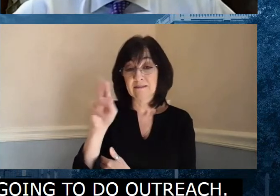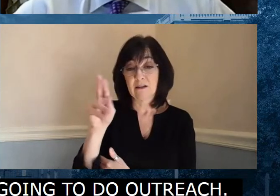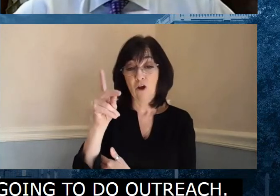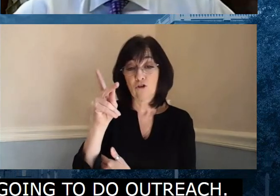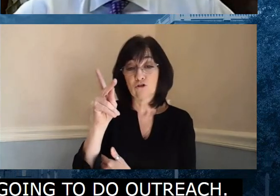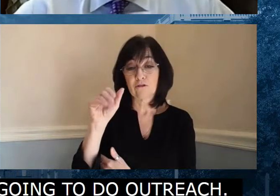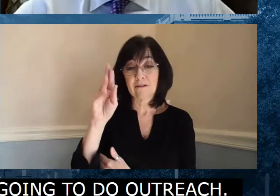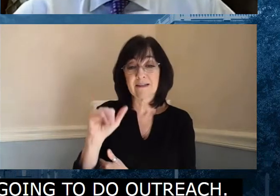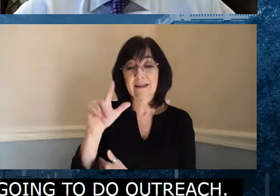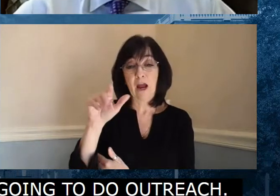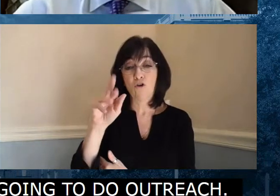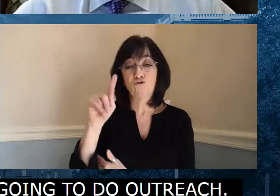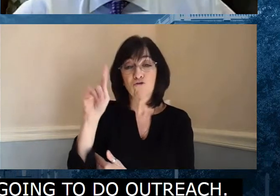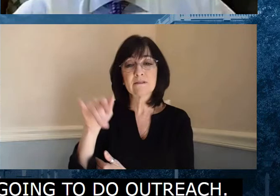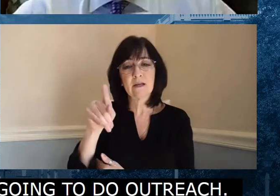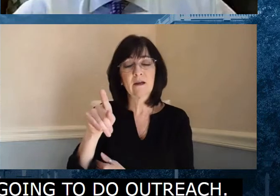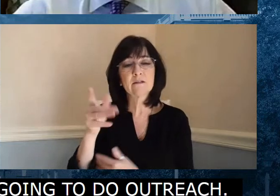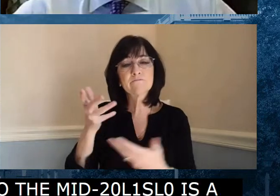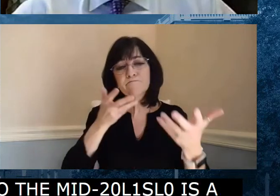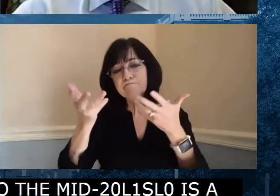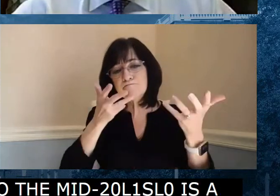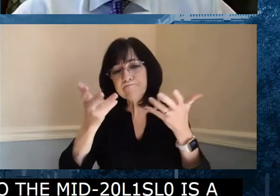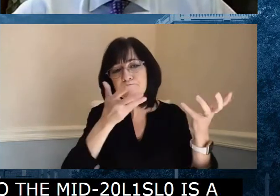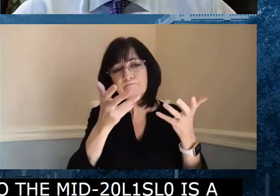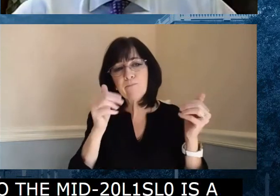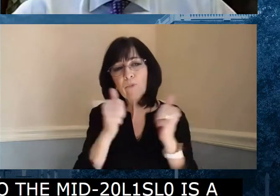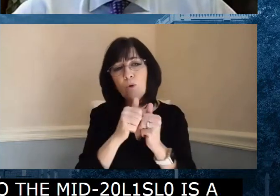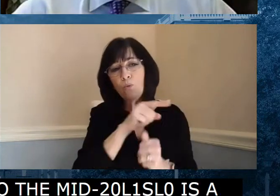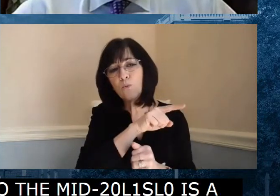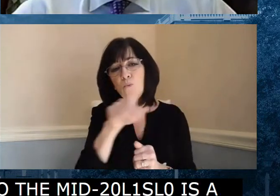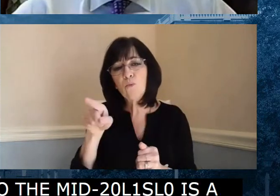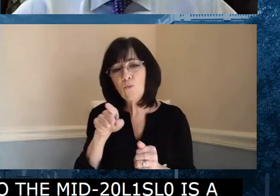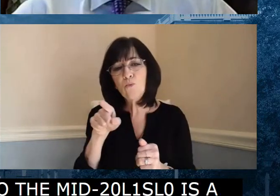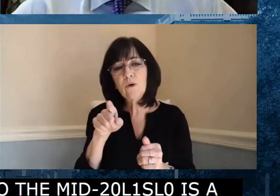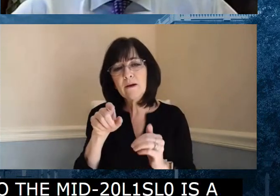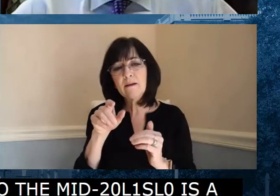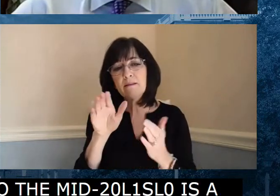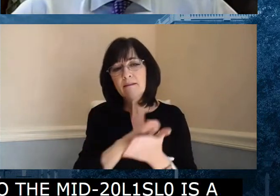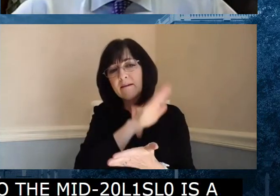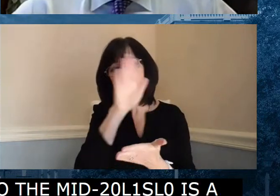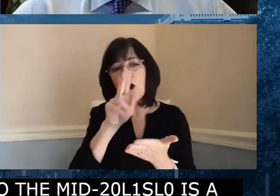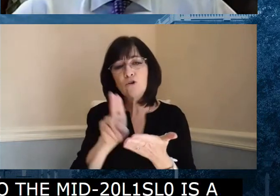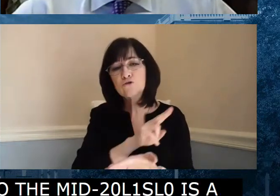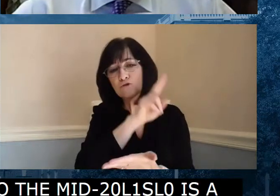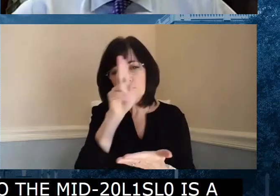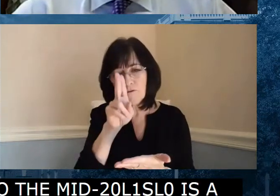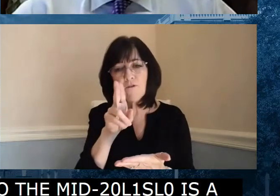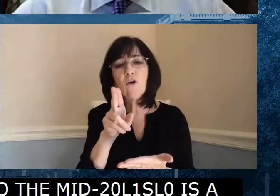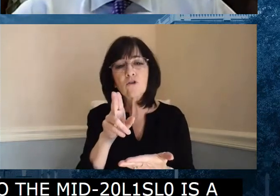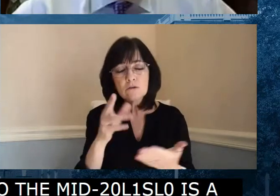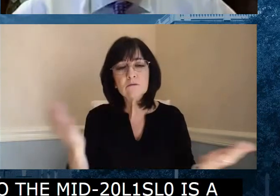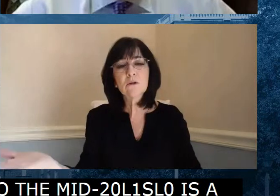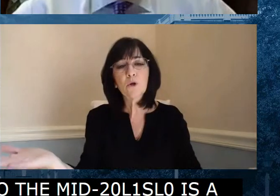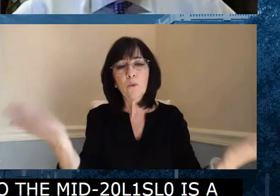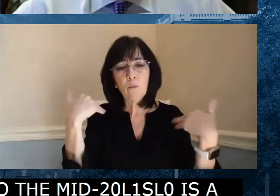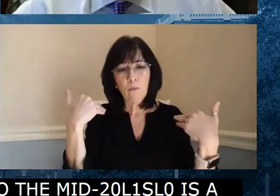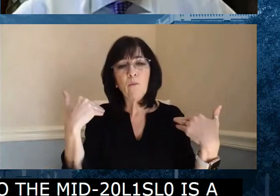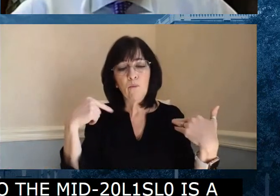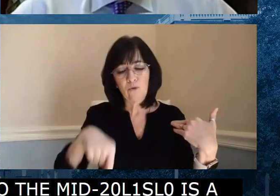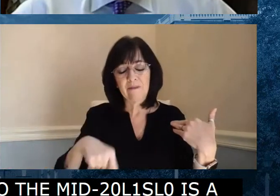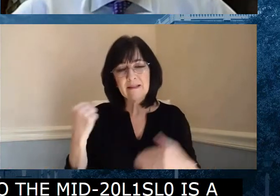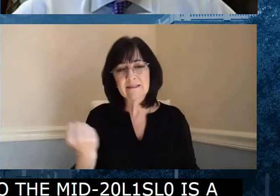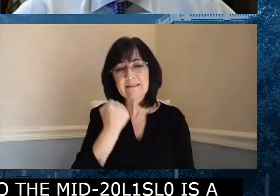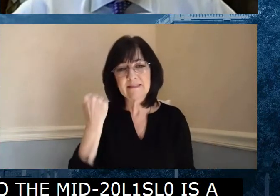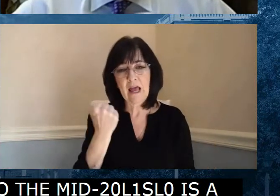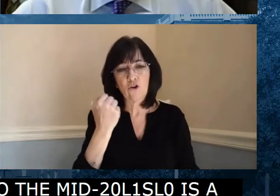colleges throughout the state to invite them to a university and college vaccination event this Saturday. So we